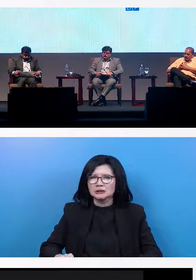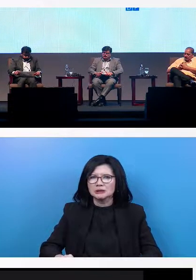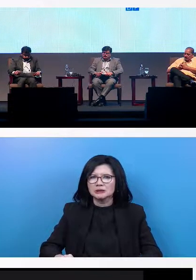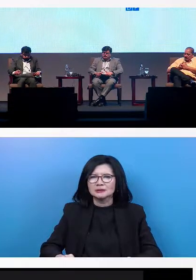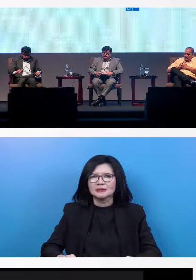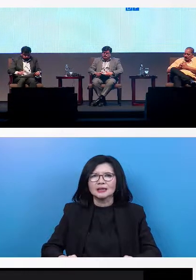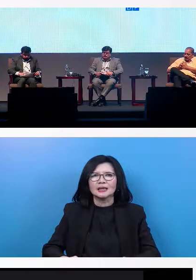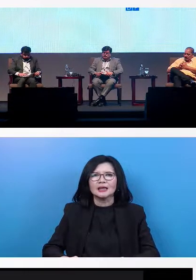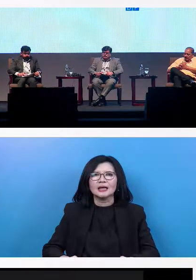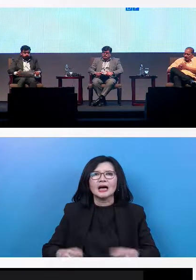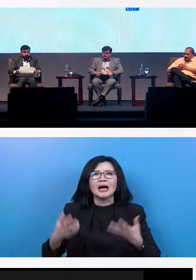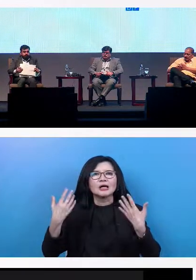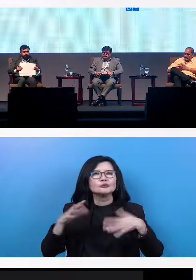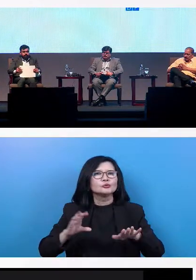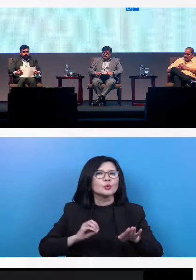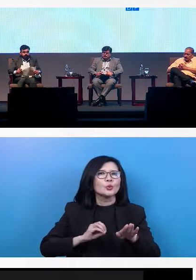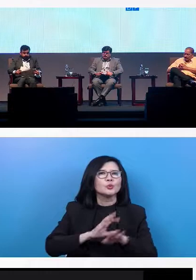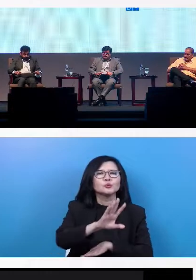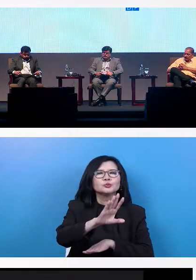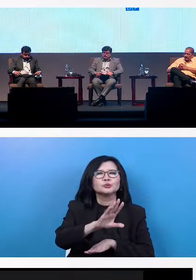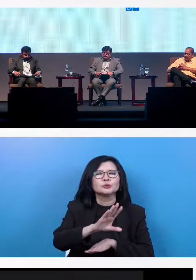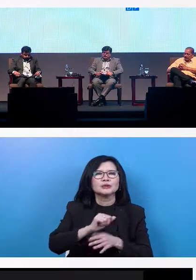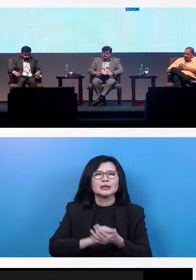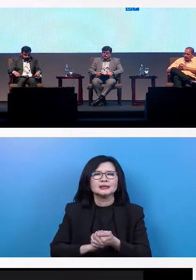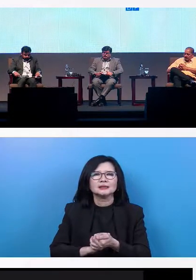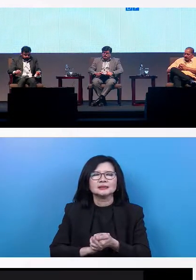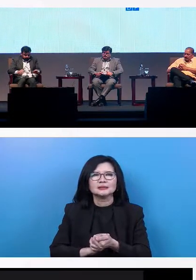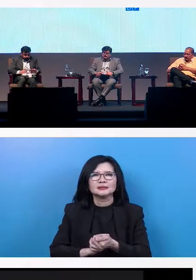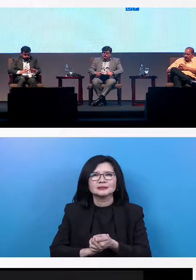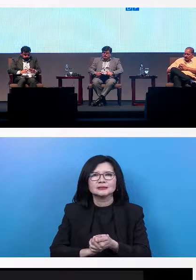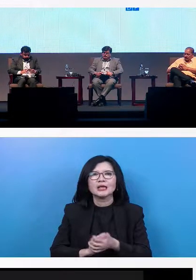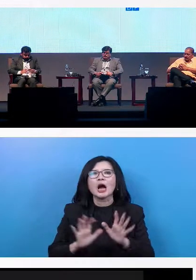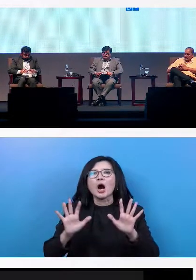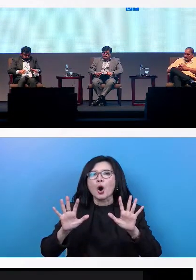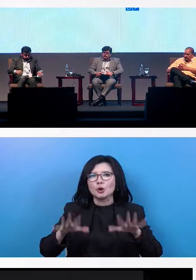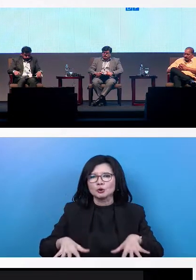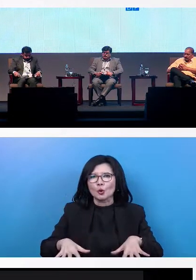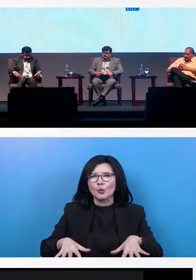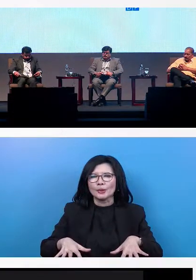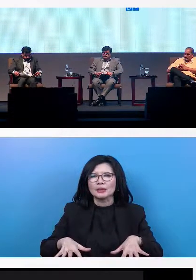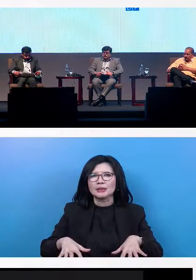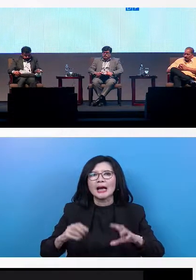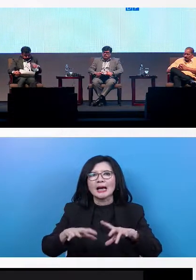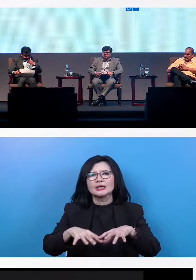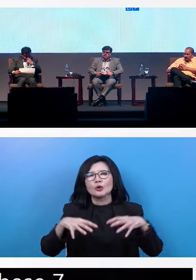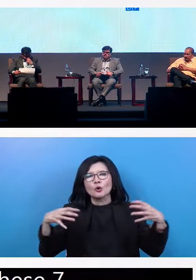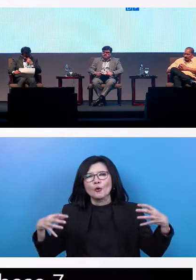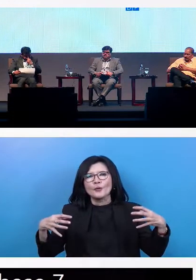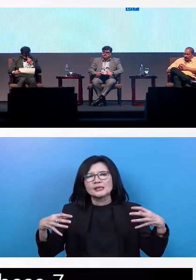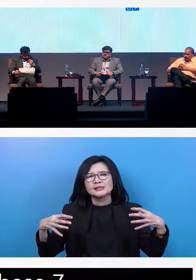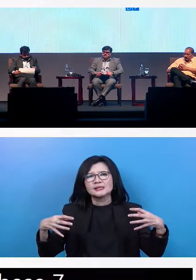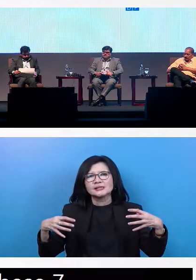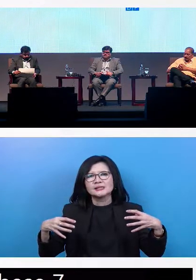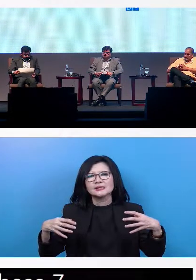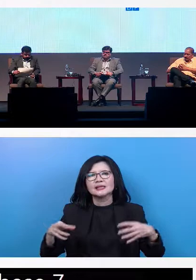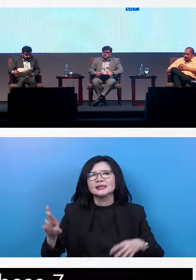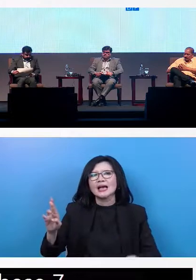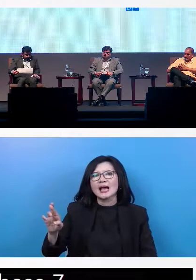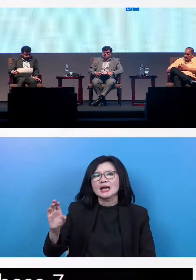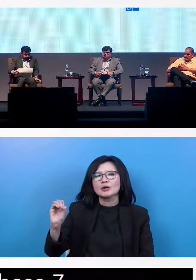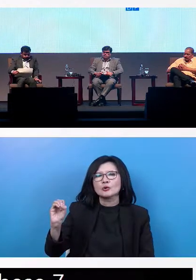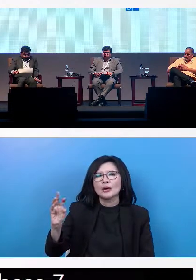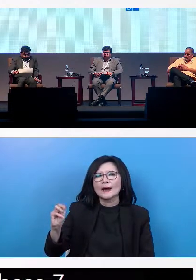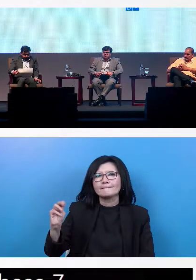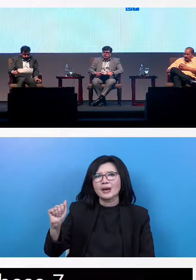October to our members at our 100-year conference in Rome. That, I think, will be a benchmark that many of